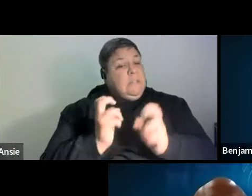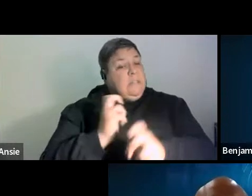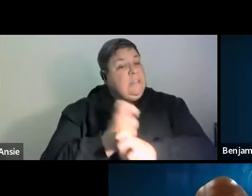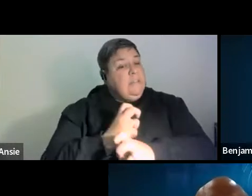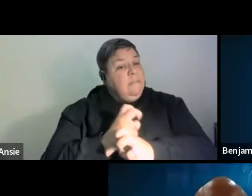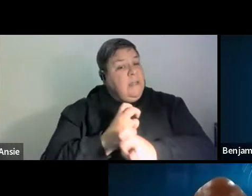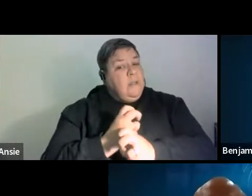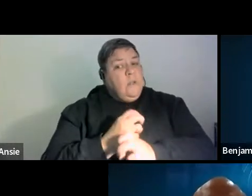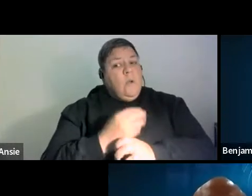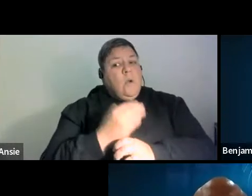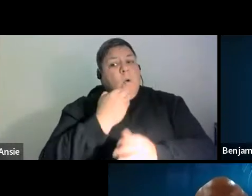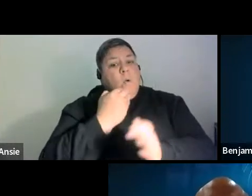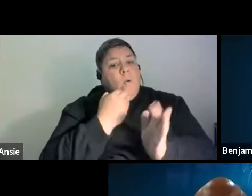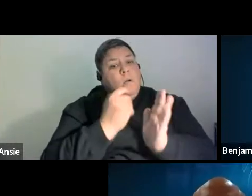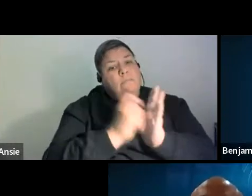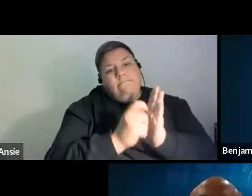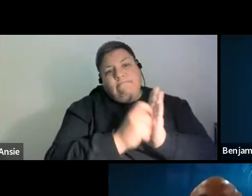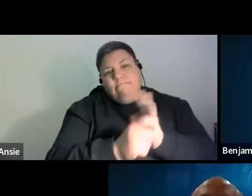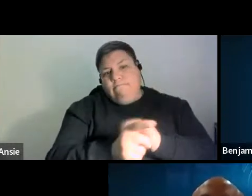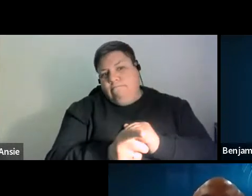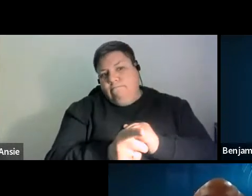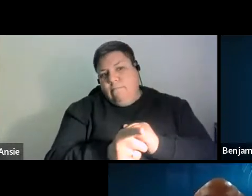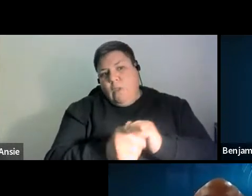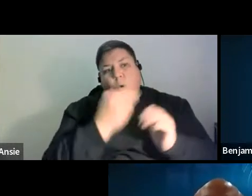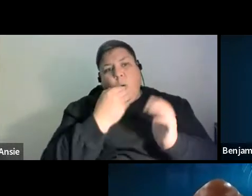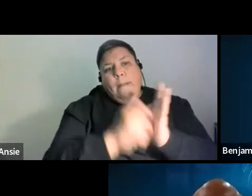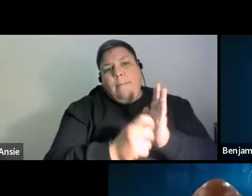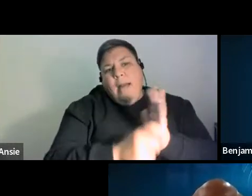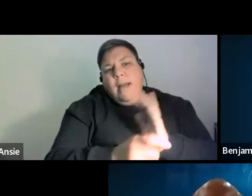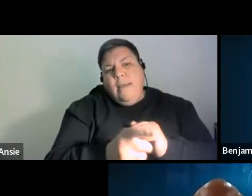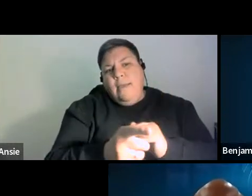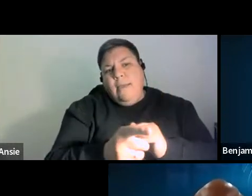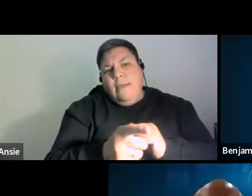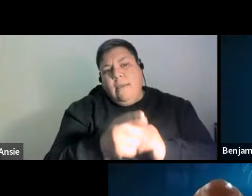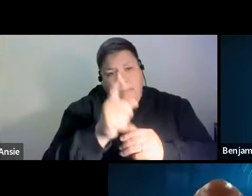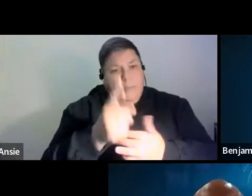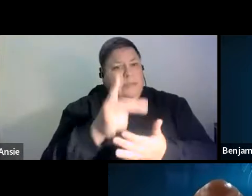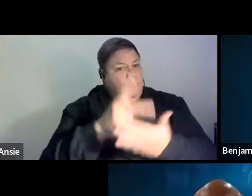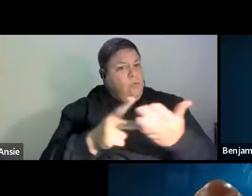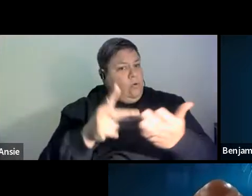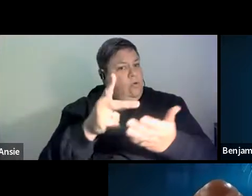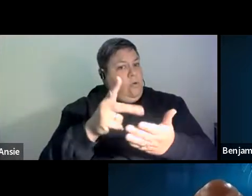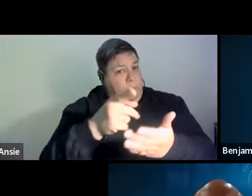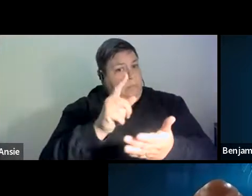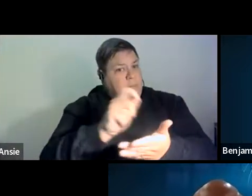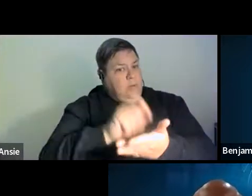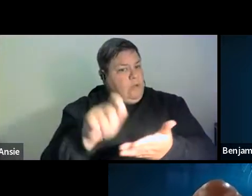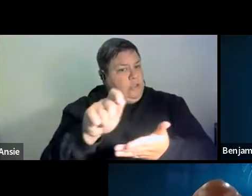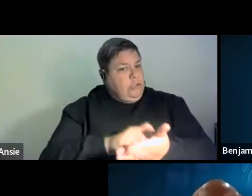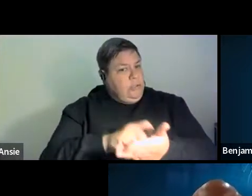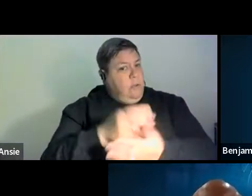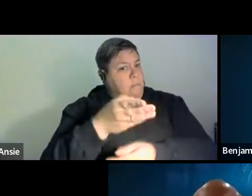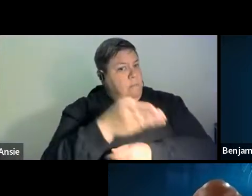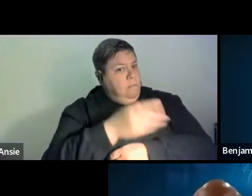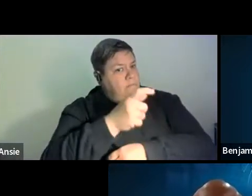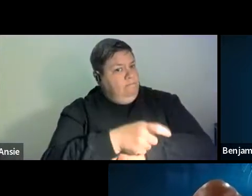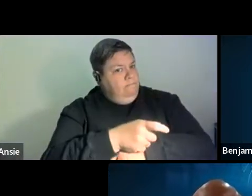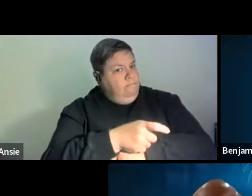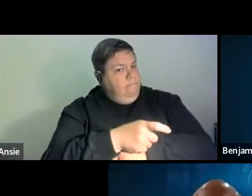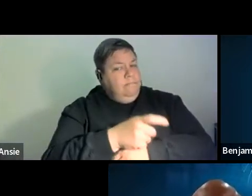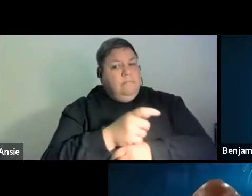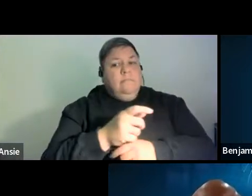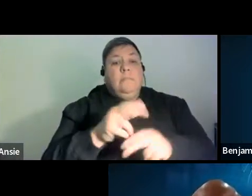is then applying for the compromise? Because there needs to be a registered representative in place. And just because it has